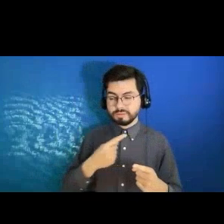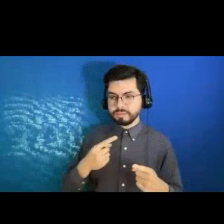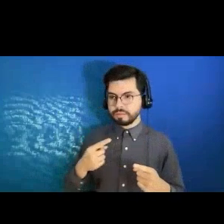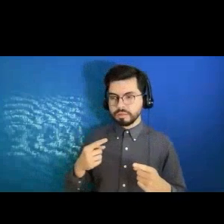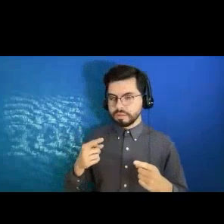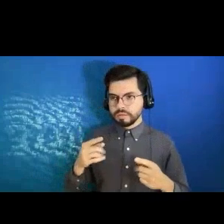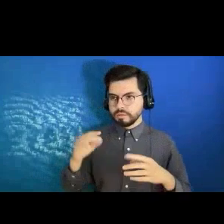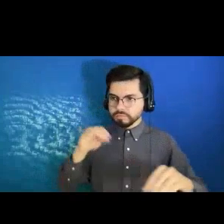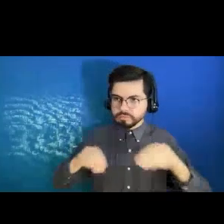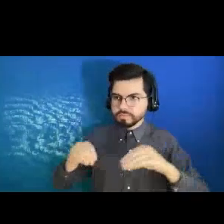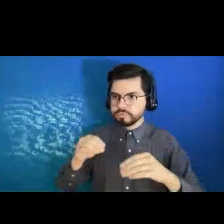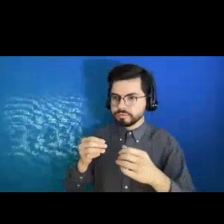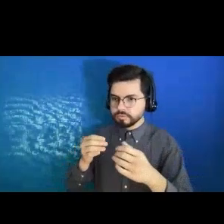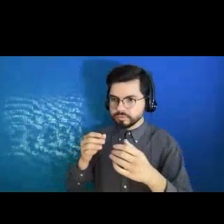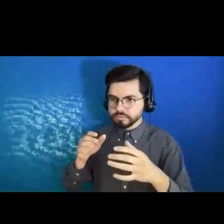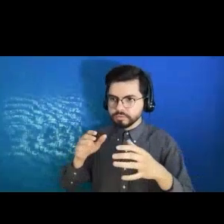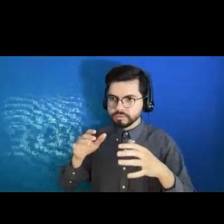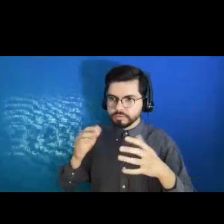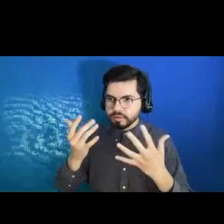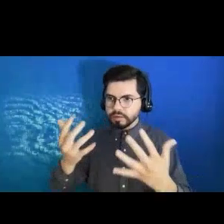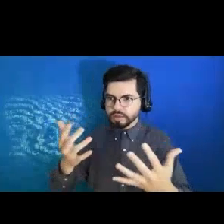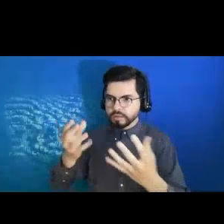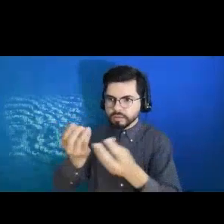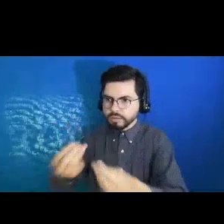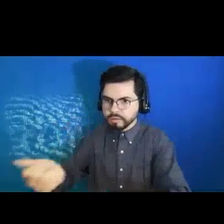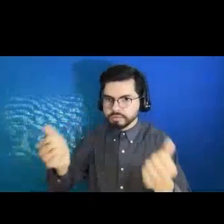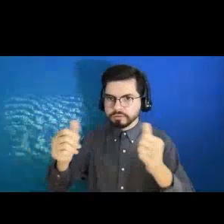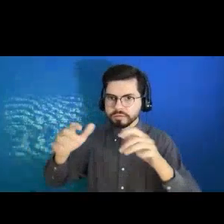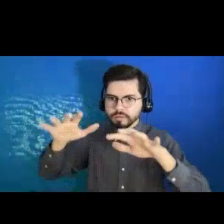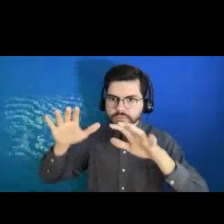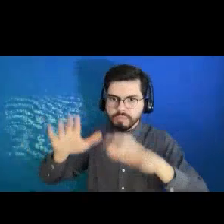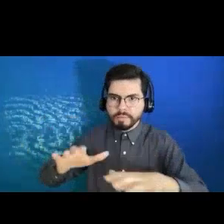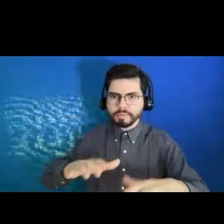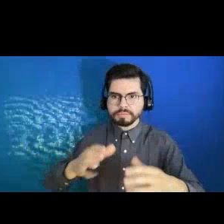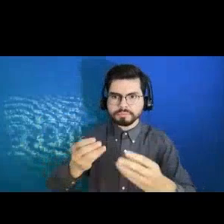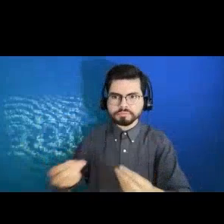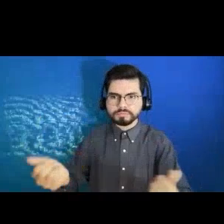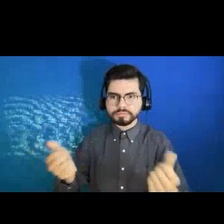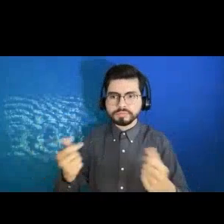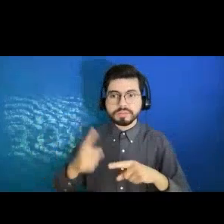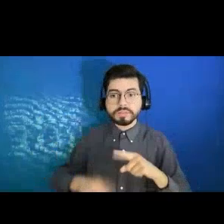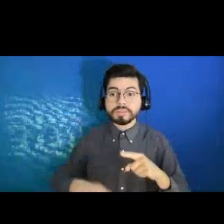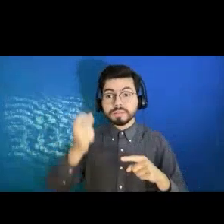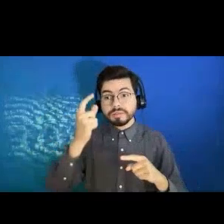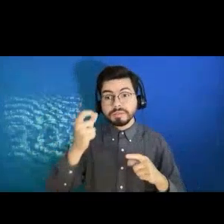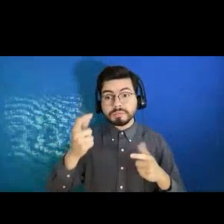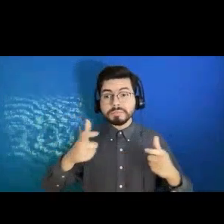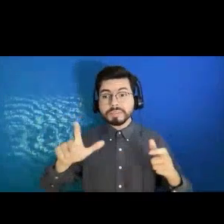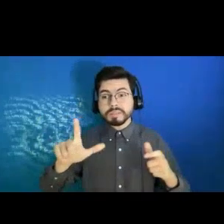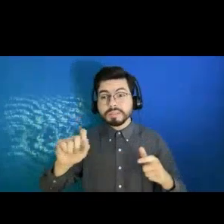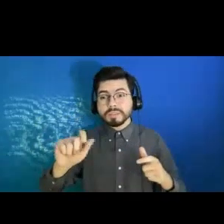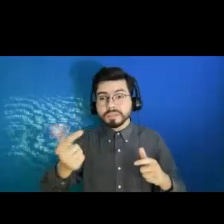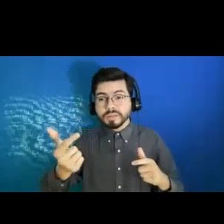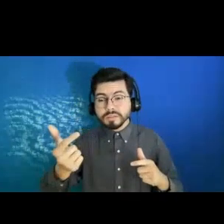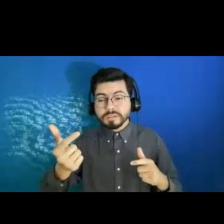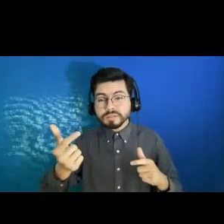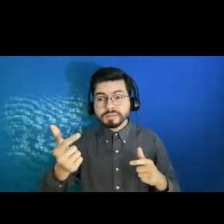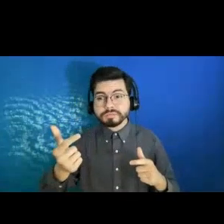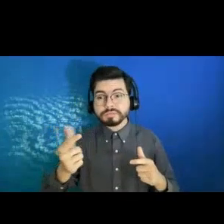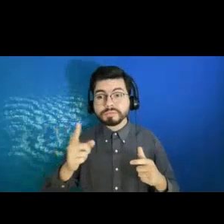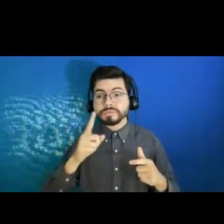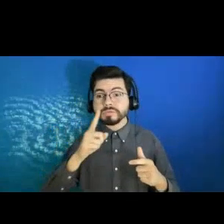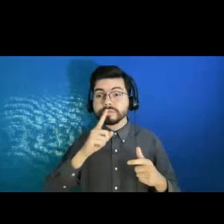year. Just really depends, again, right? The big logs. What's the state of affairs in those big logs? If they're sort of